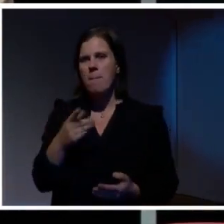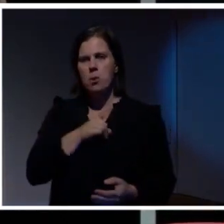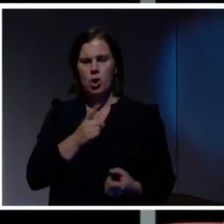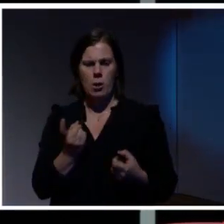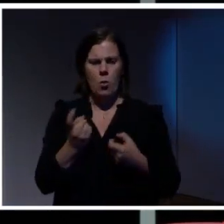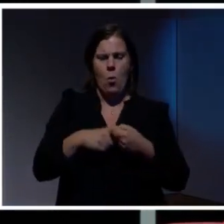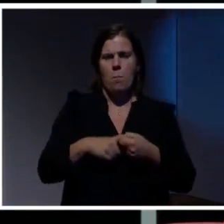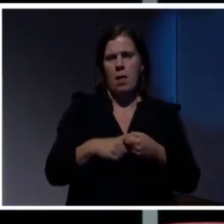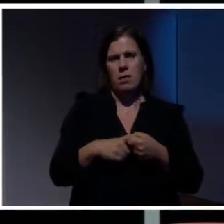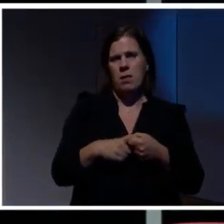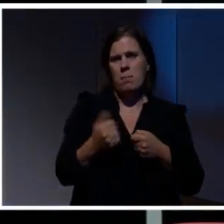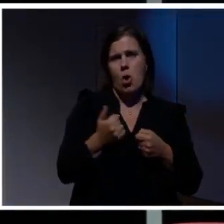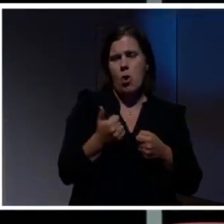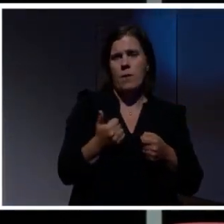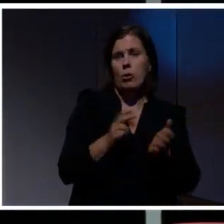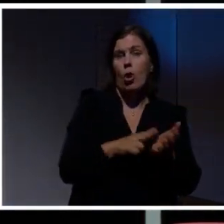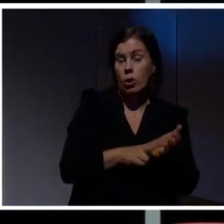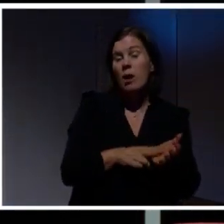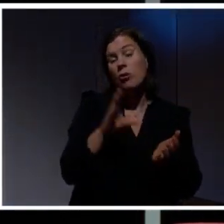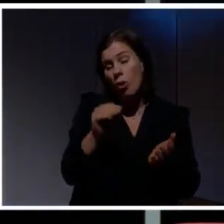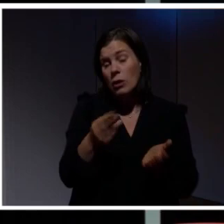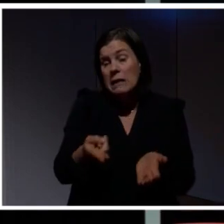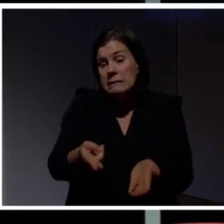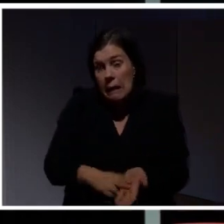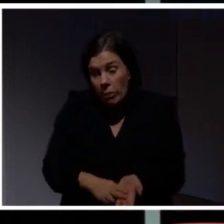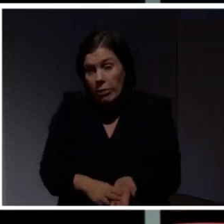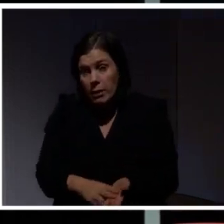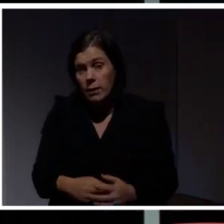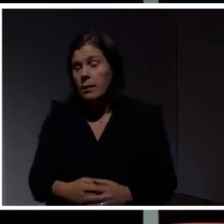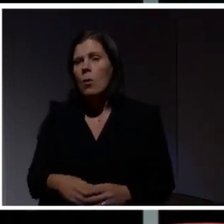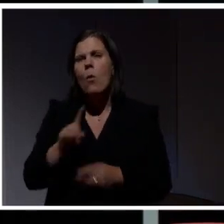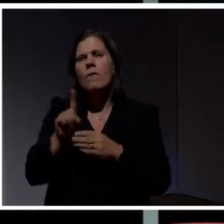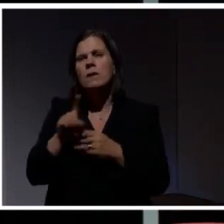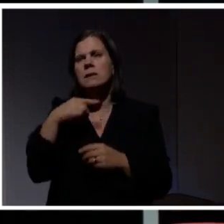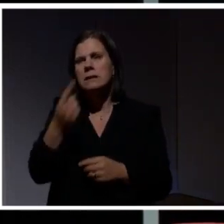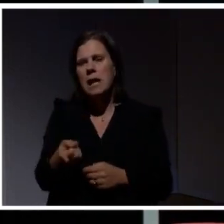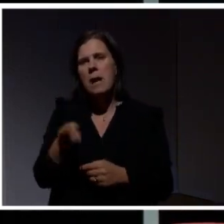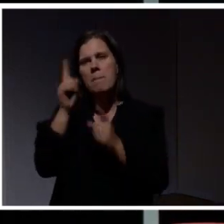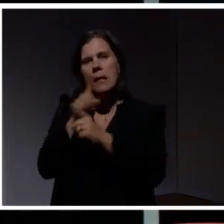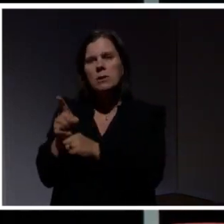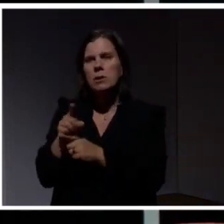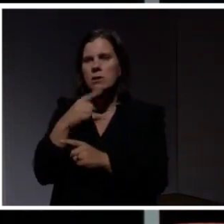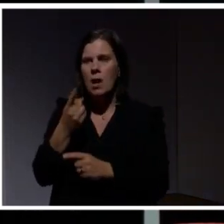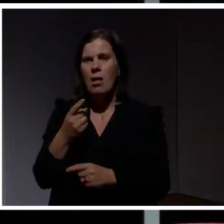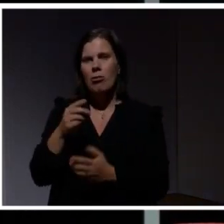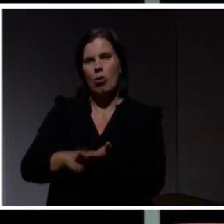that's true, to some extent. And I often hear people say, well, data is, you know, it's the new